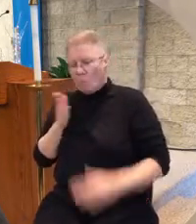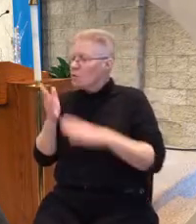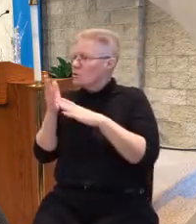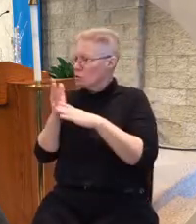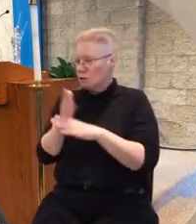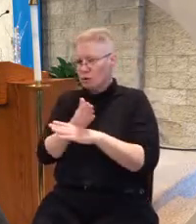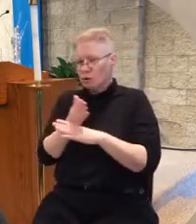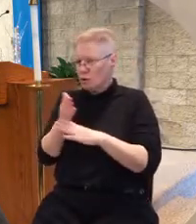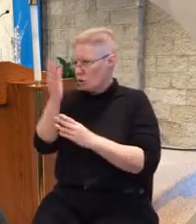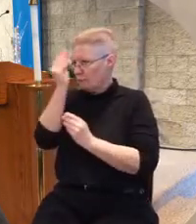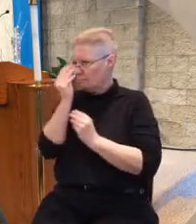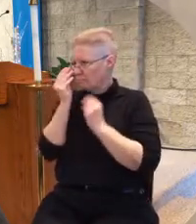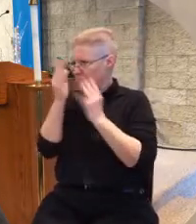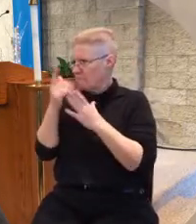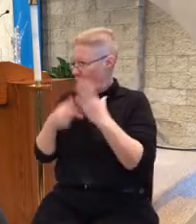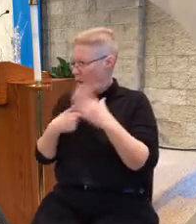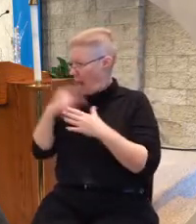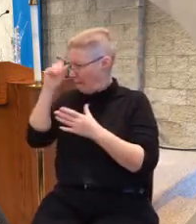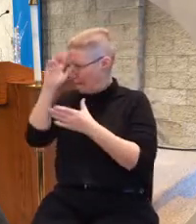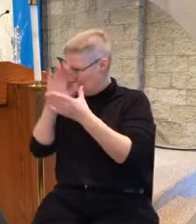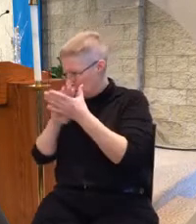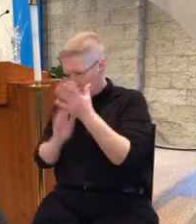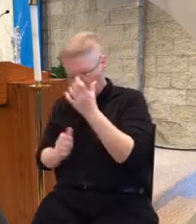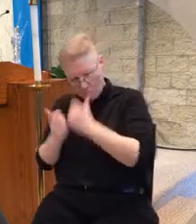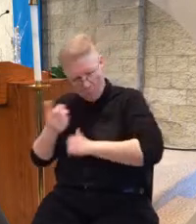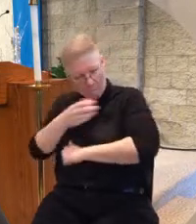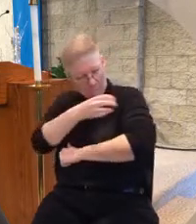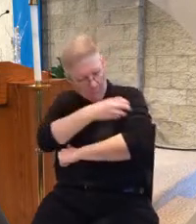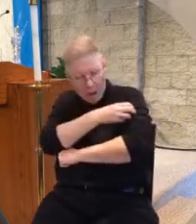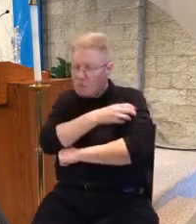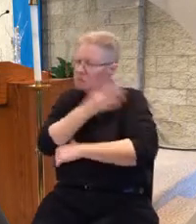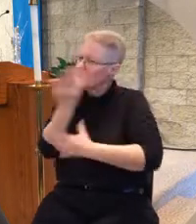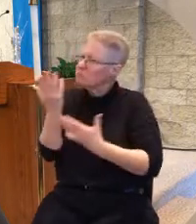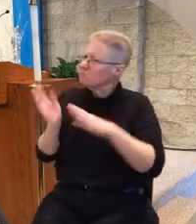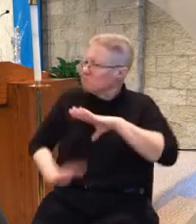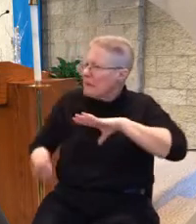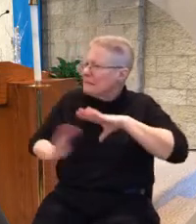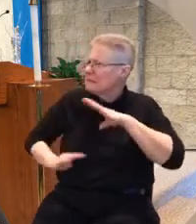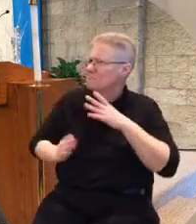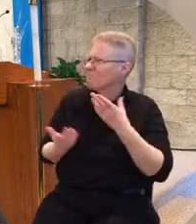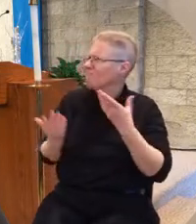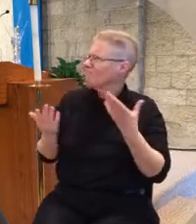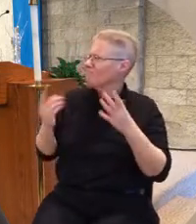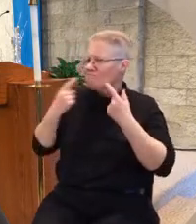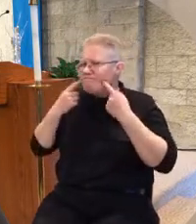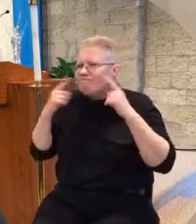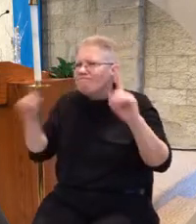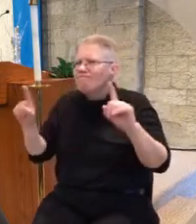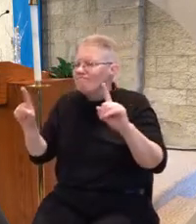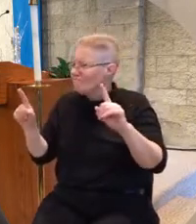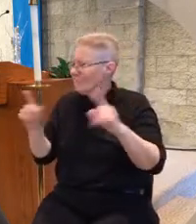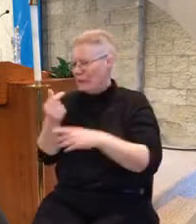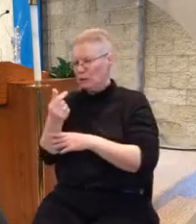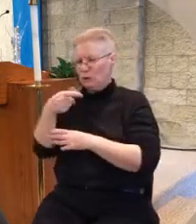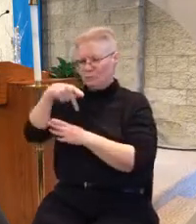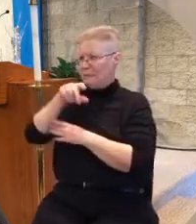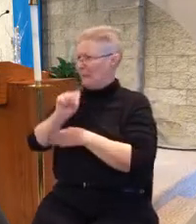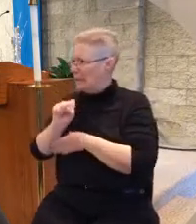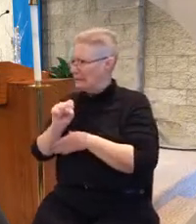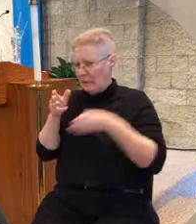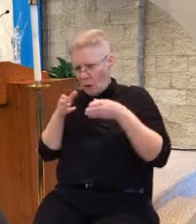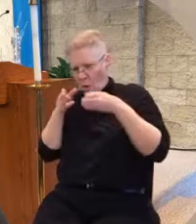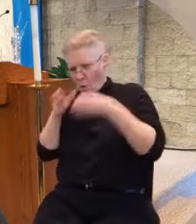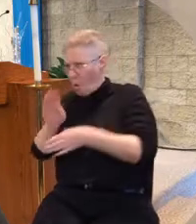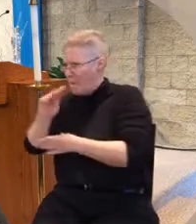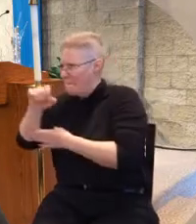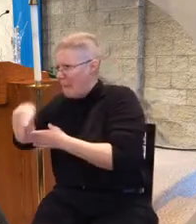powerful, practical, efficient, effective roadmap and GPS system. It's not like Siri, who